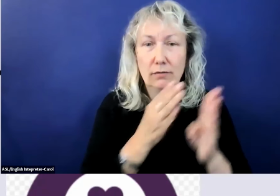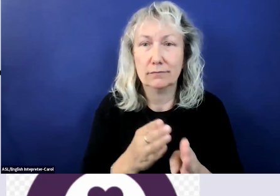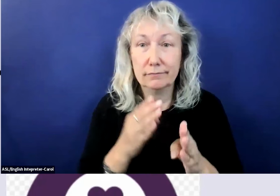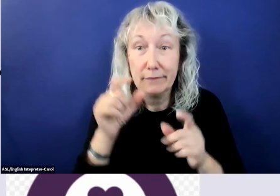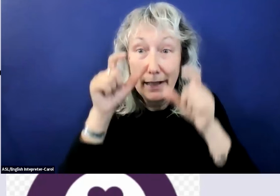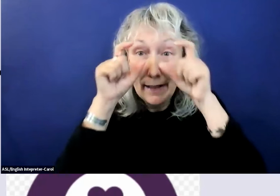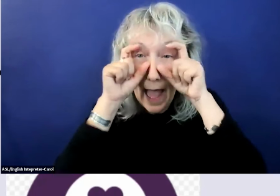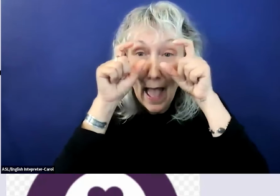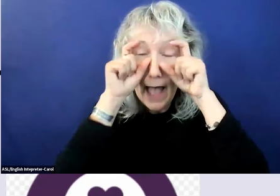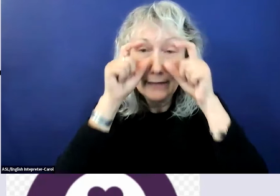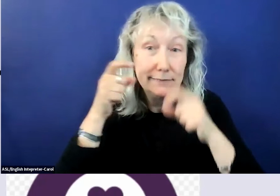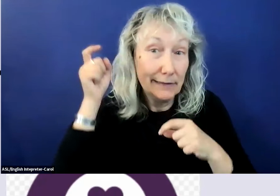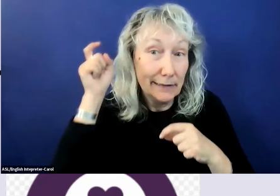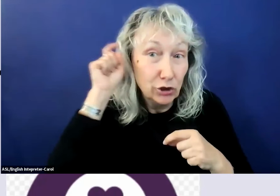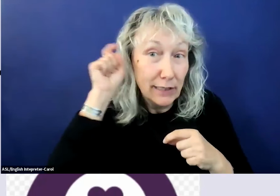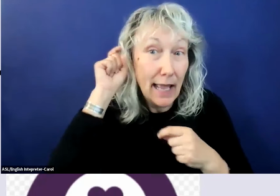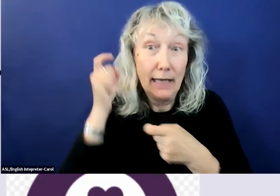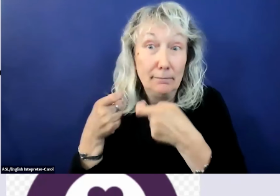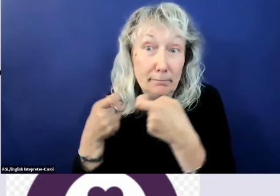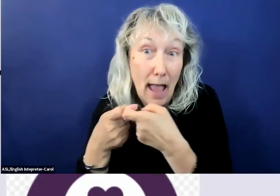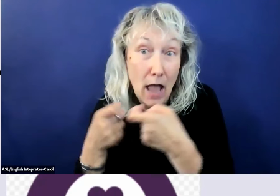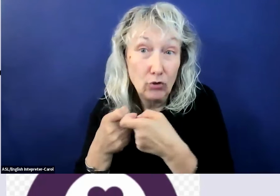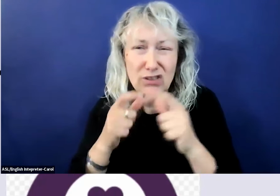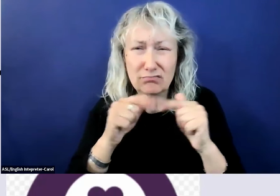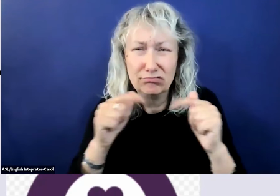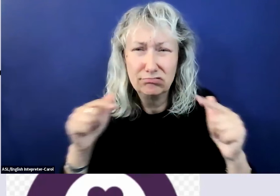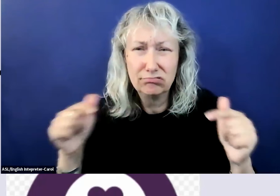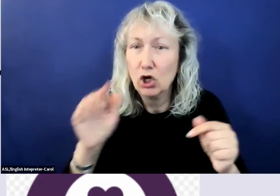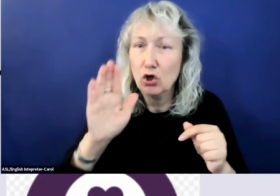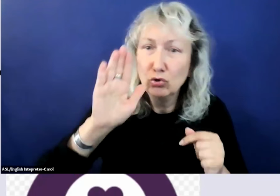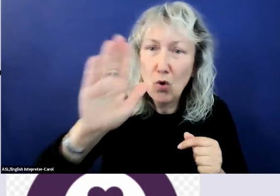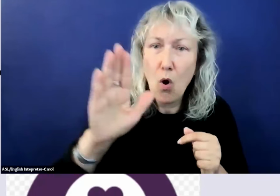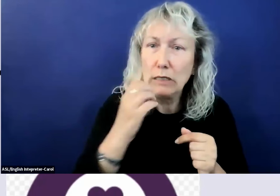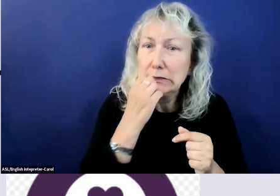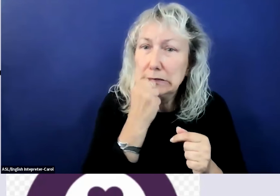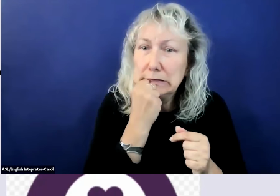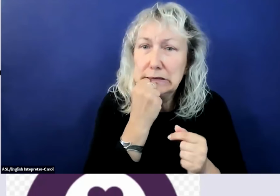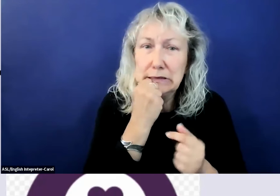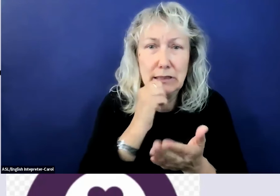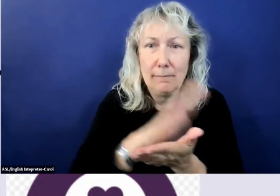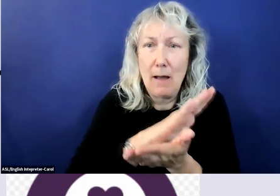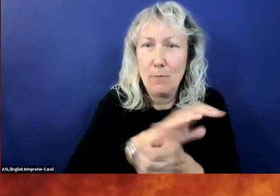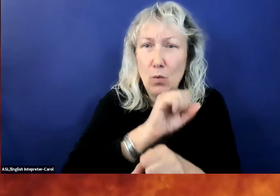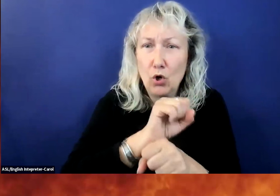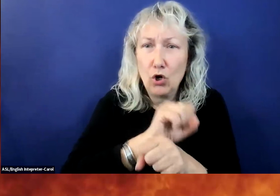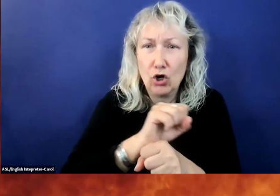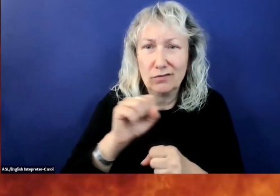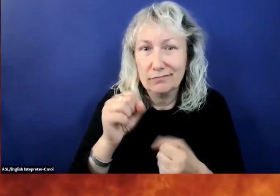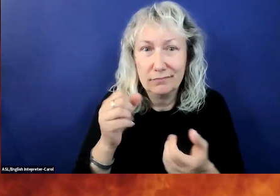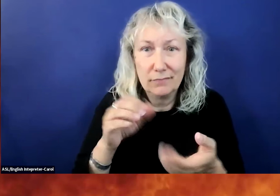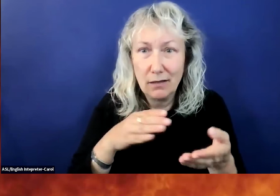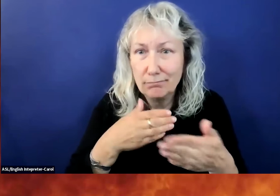so forth, and then any important documents as well. Next slide, please.